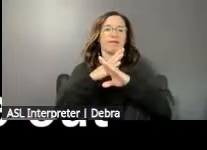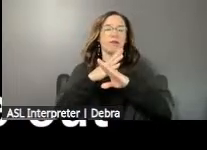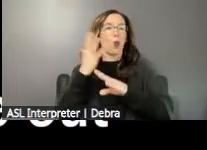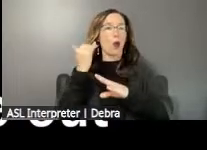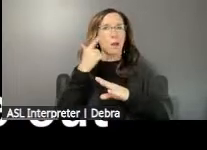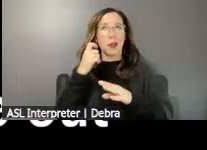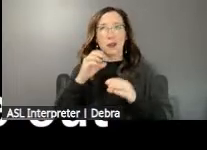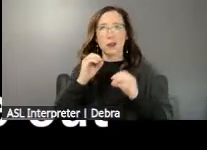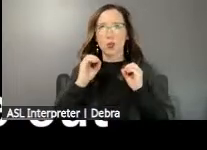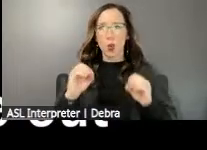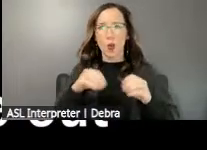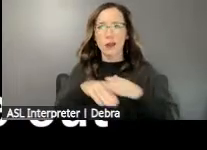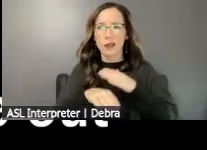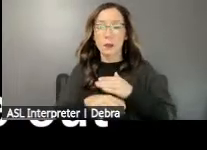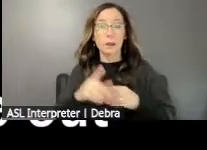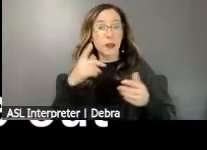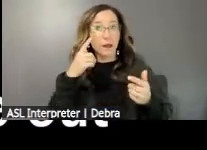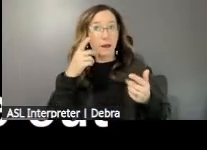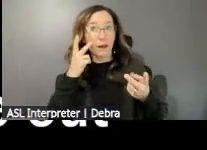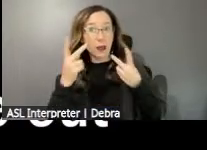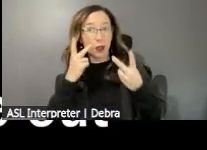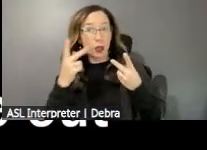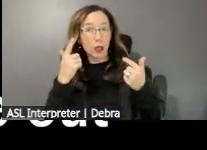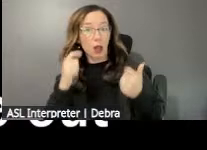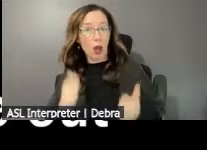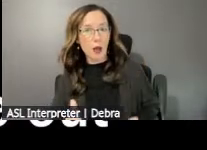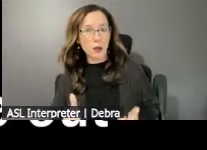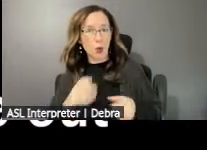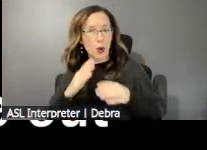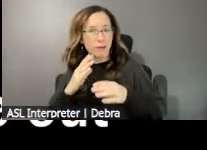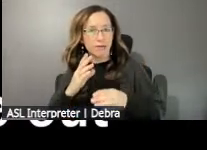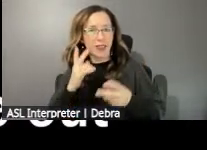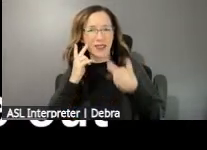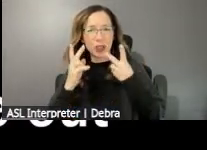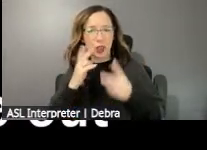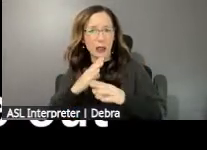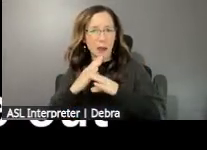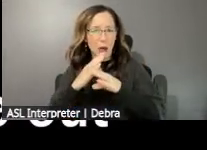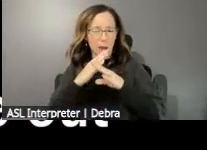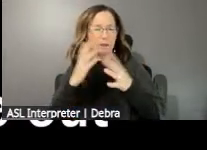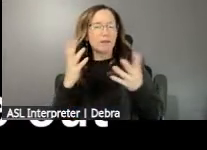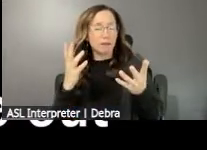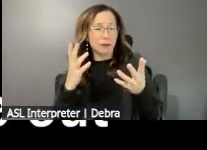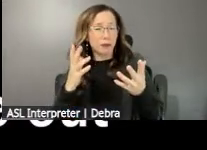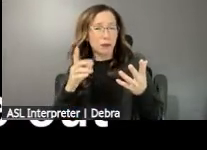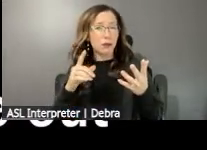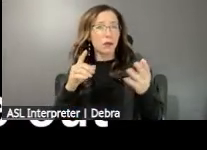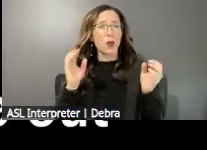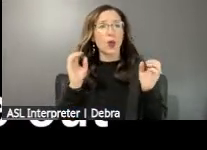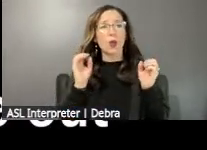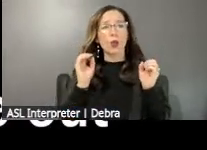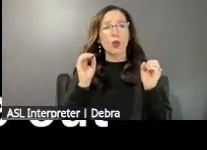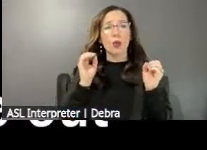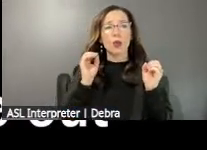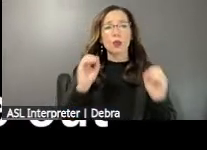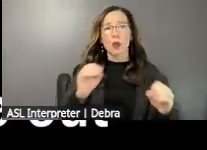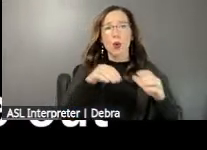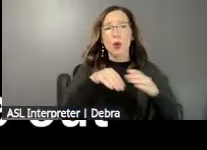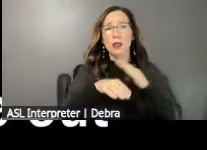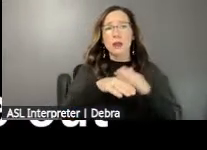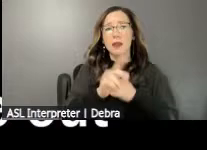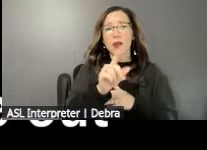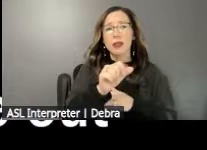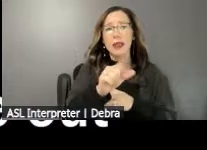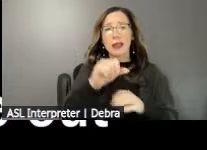For people with vision impairment or vision loss, for example, the inaccessibility of data in scientific journals is profound and